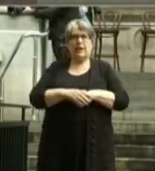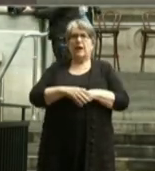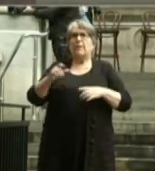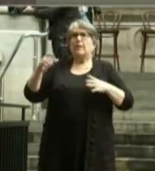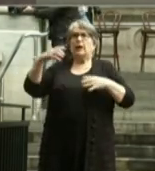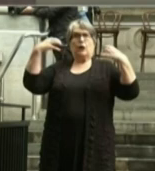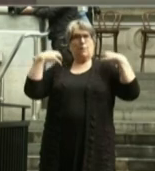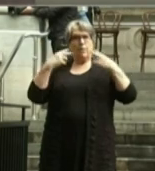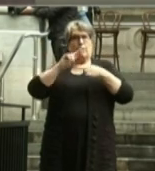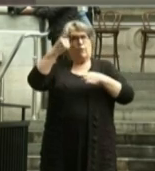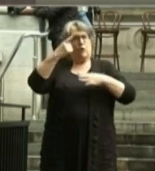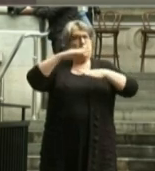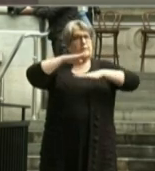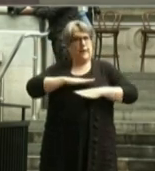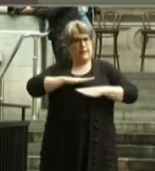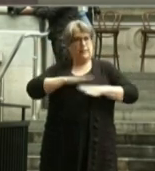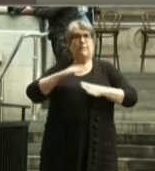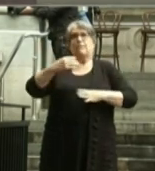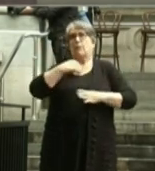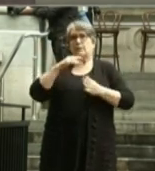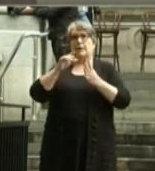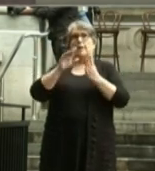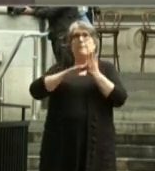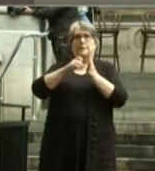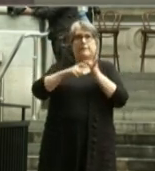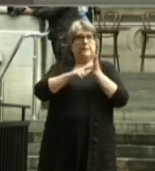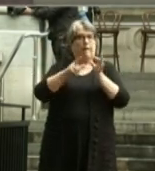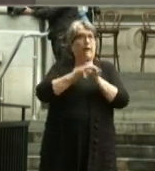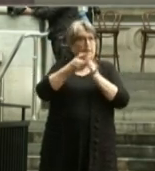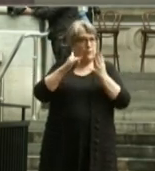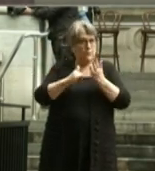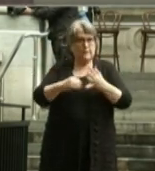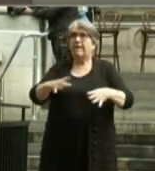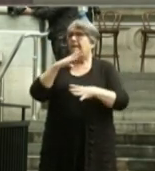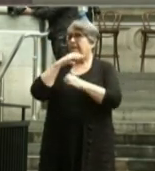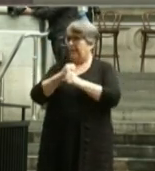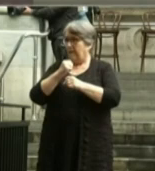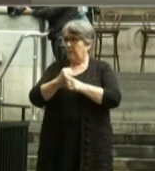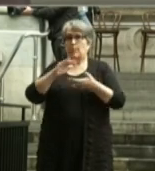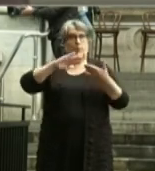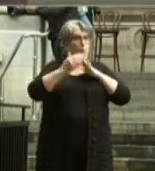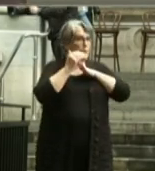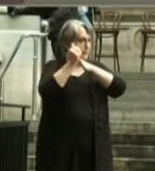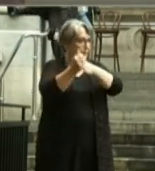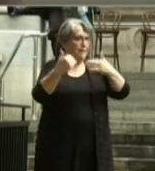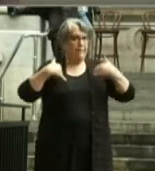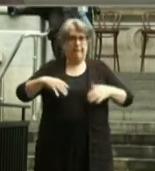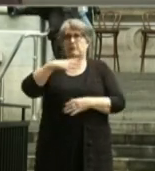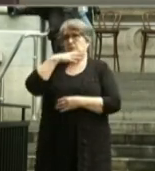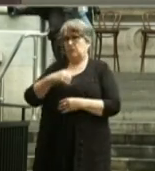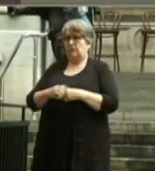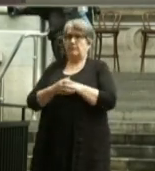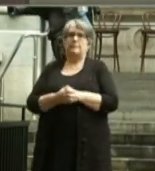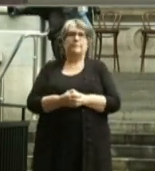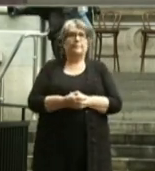Nations Voice, Mr. Dale Ages, Government and Community Leaders, ladies and